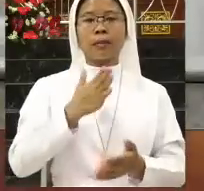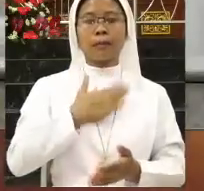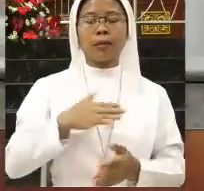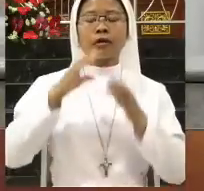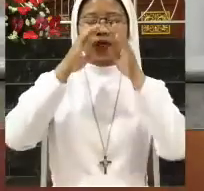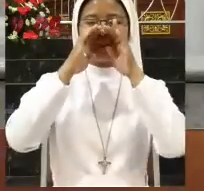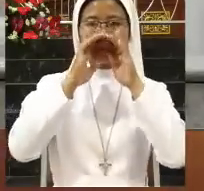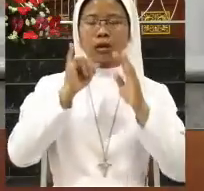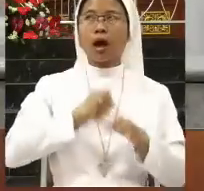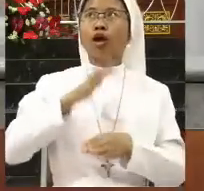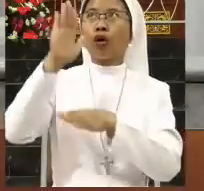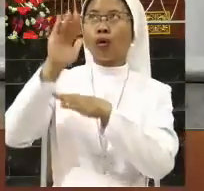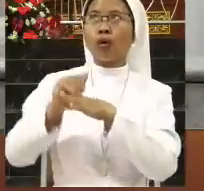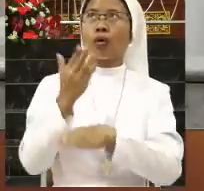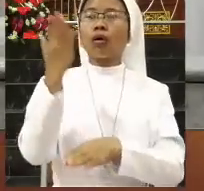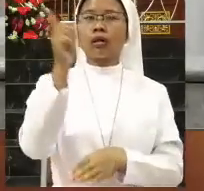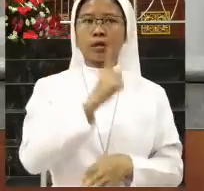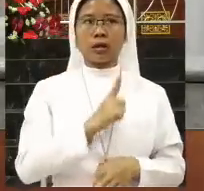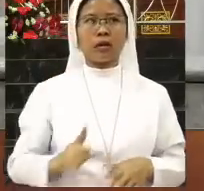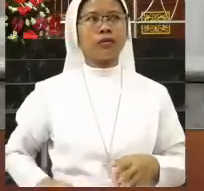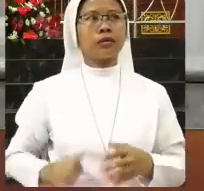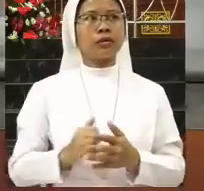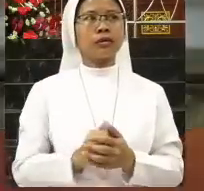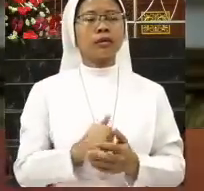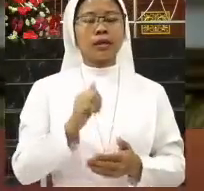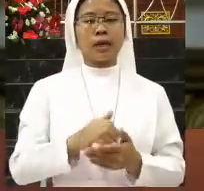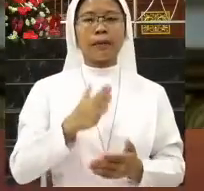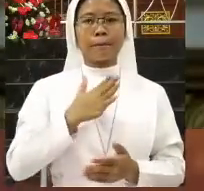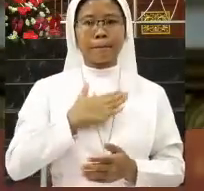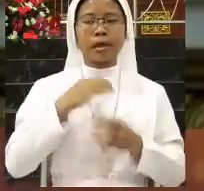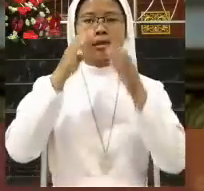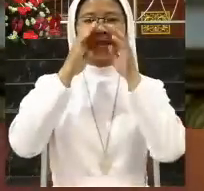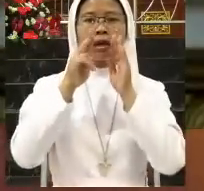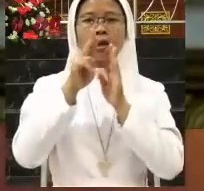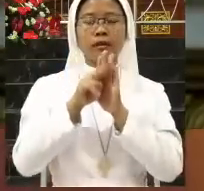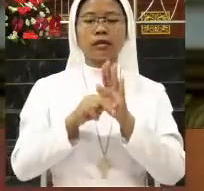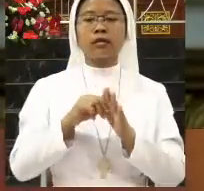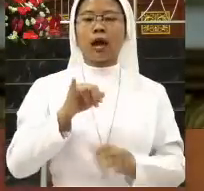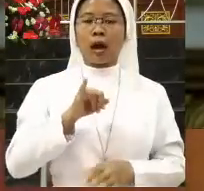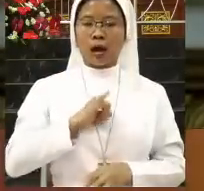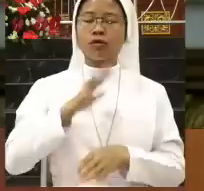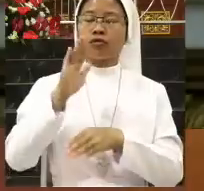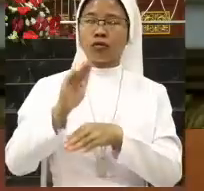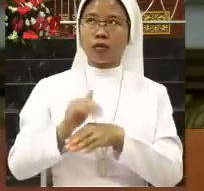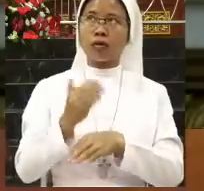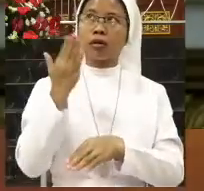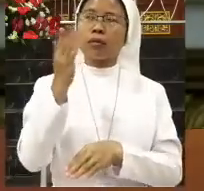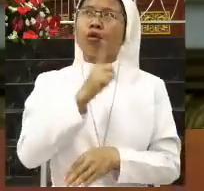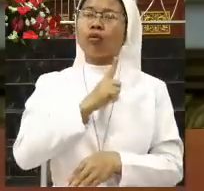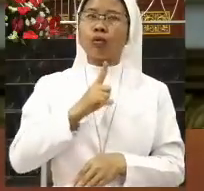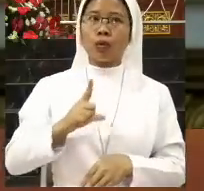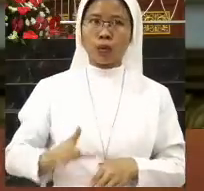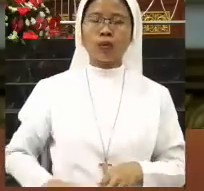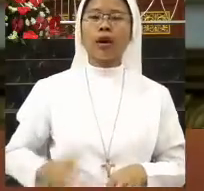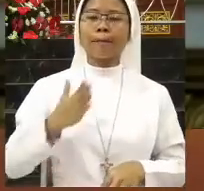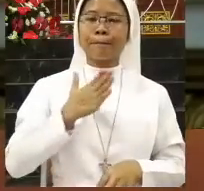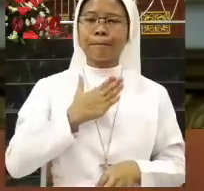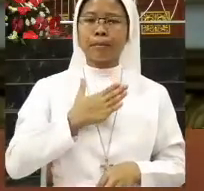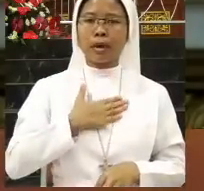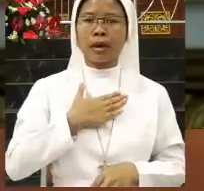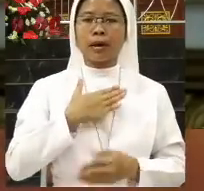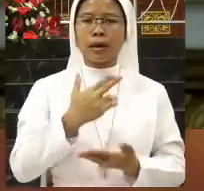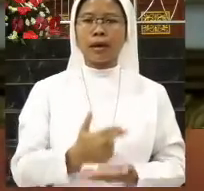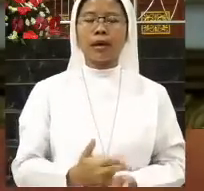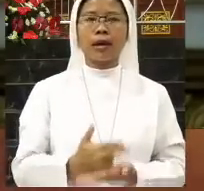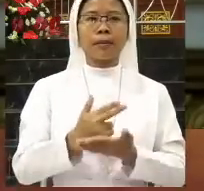I called upon the Lord. In my distress, I called out, Lord, I cried out to